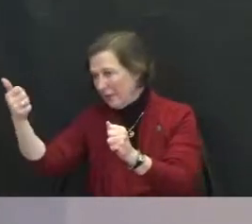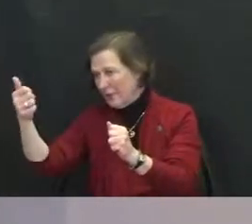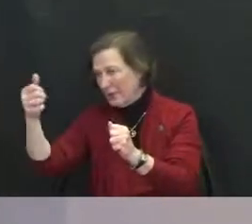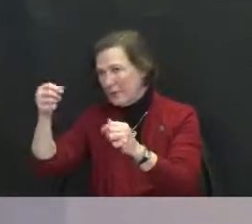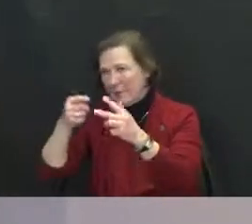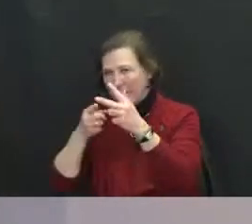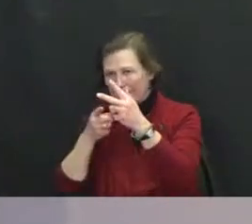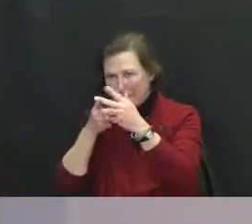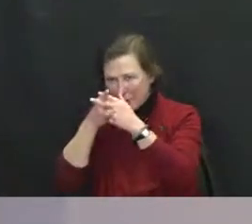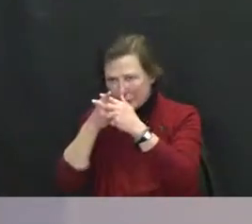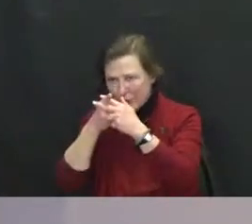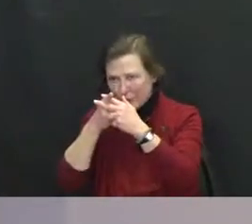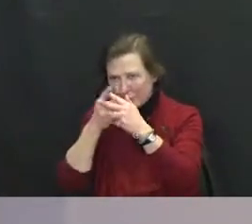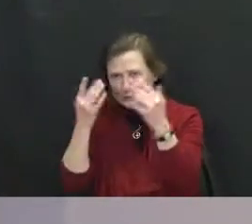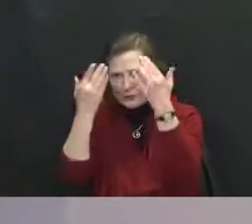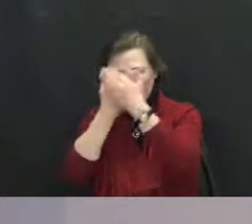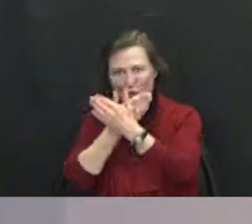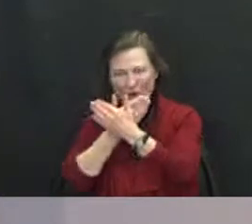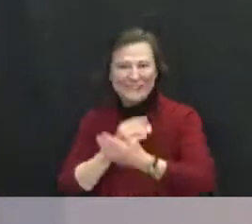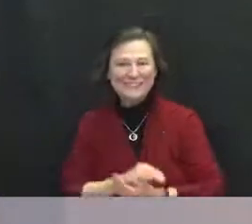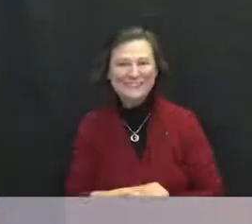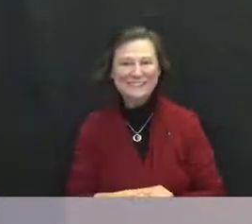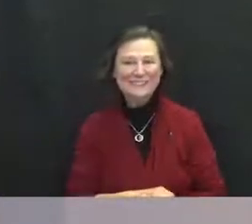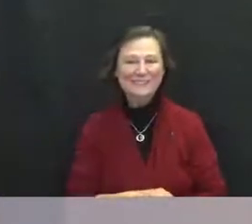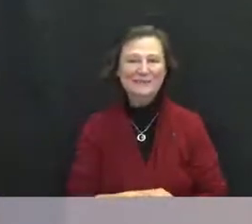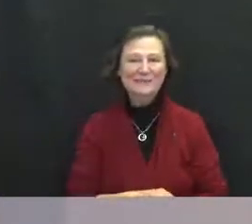pierce the darkness.